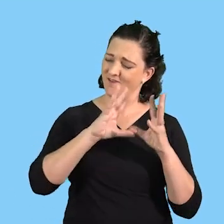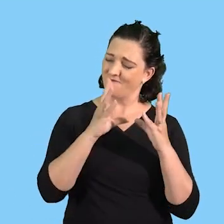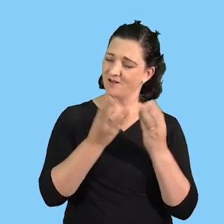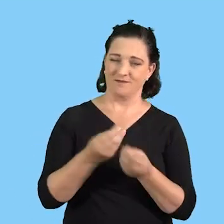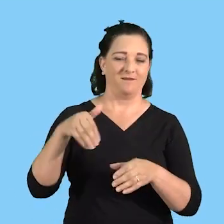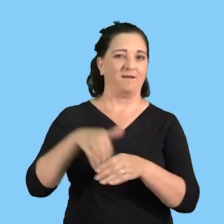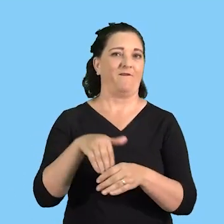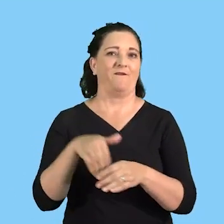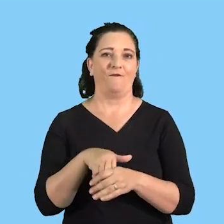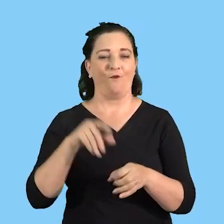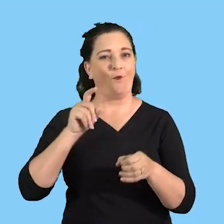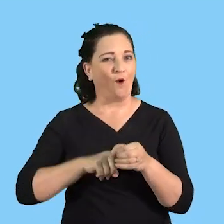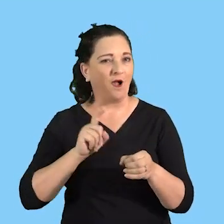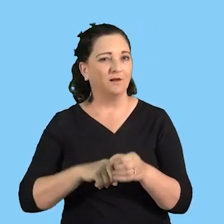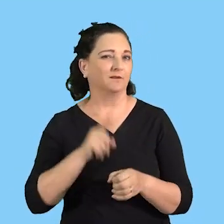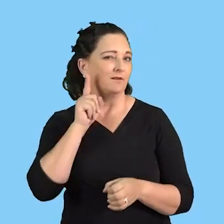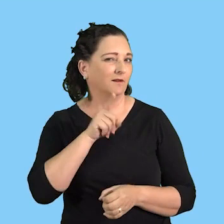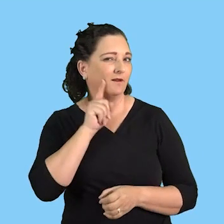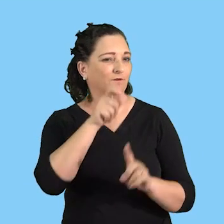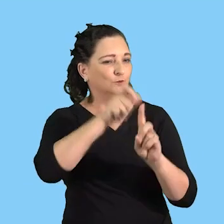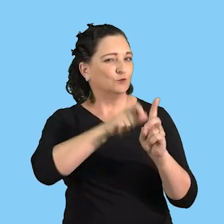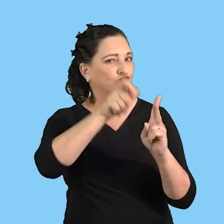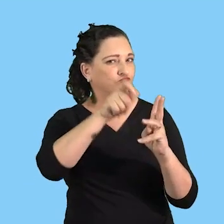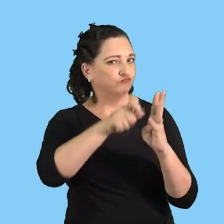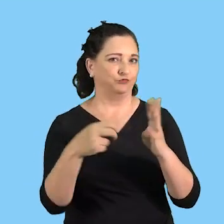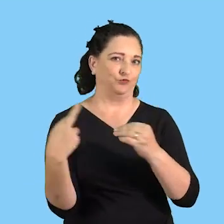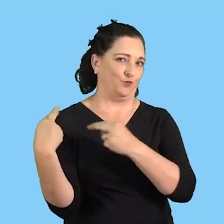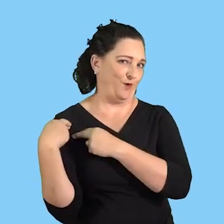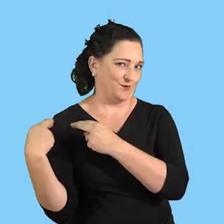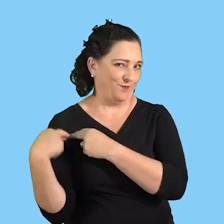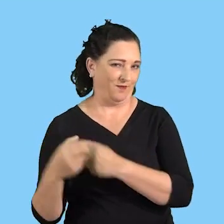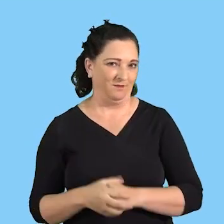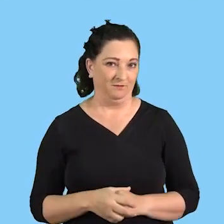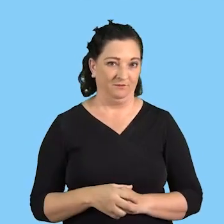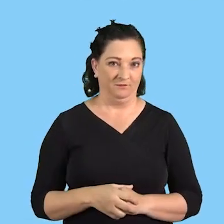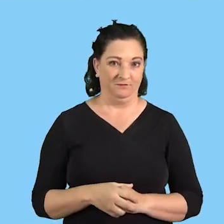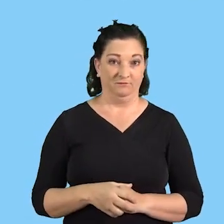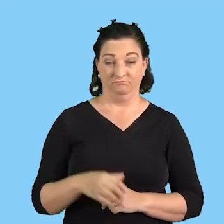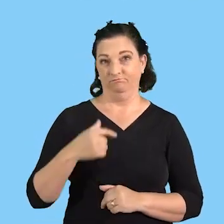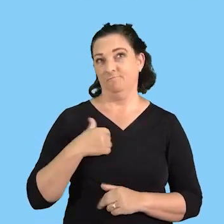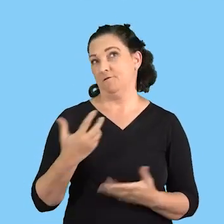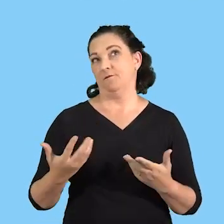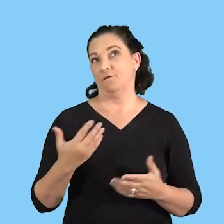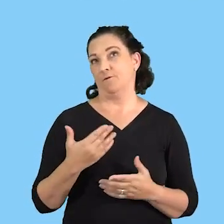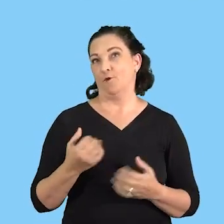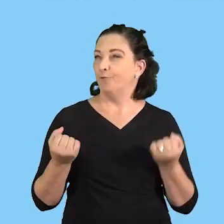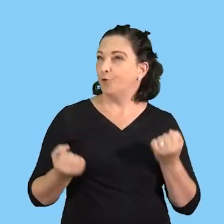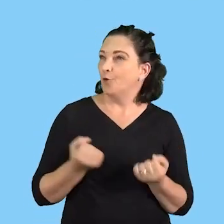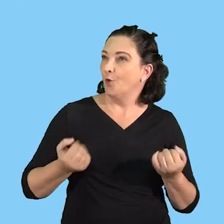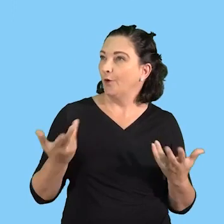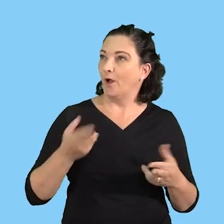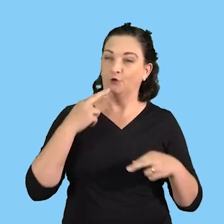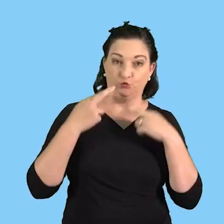is every employee's responsibility. So if I work at a restaurant, then it means